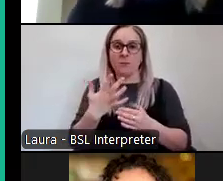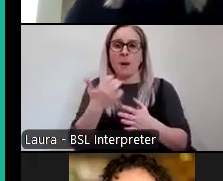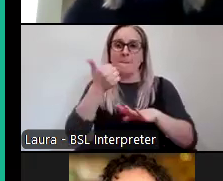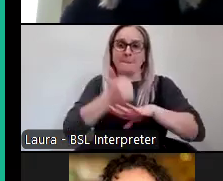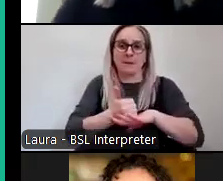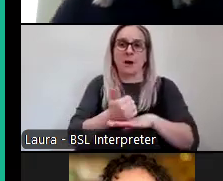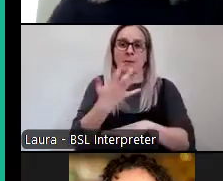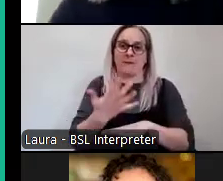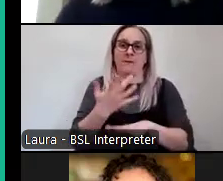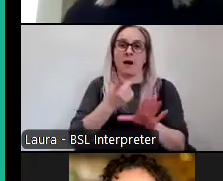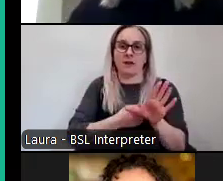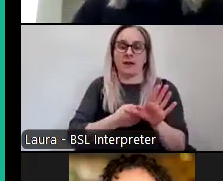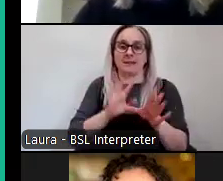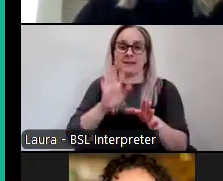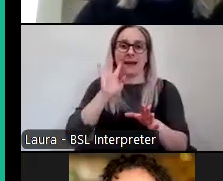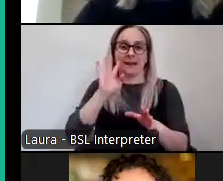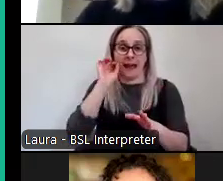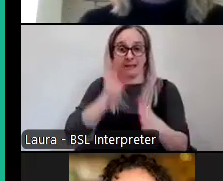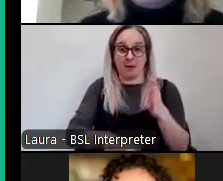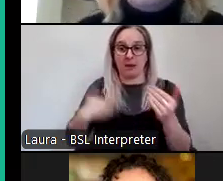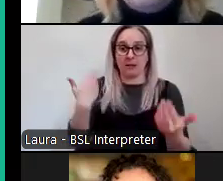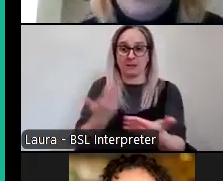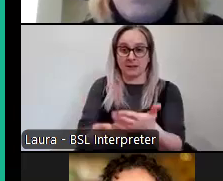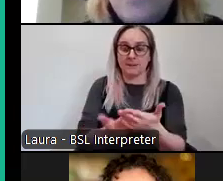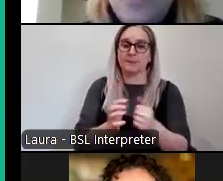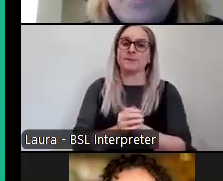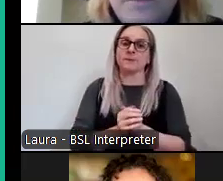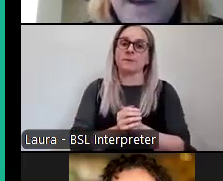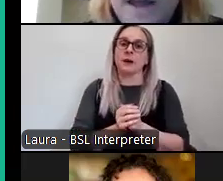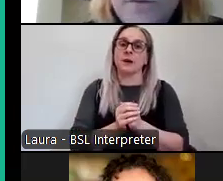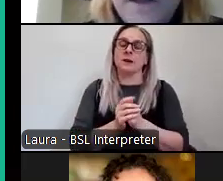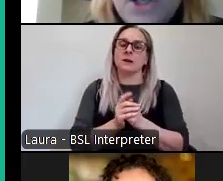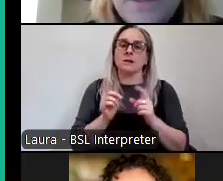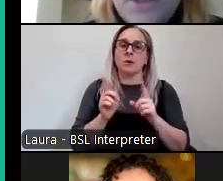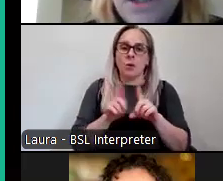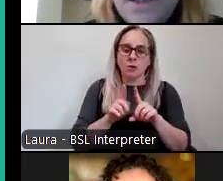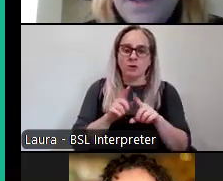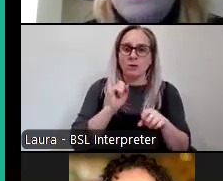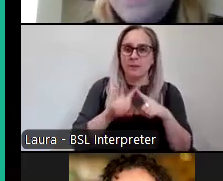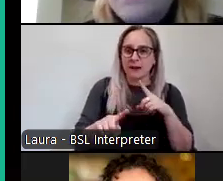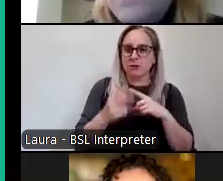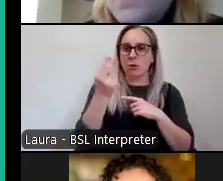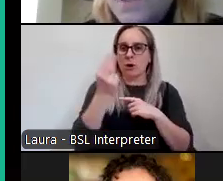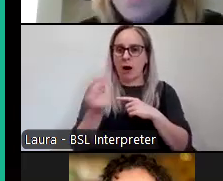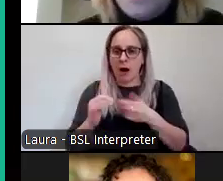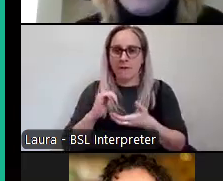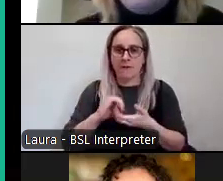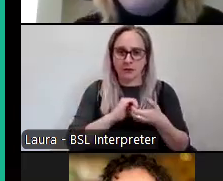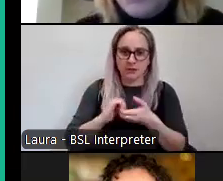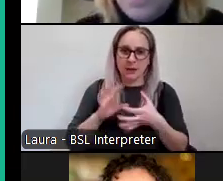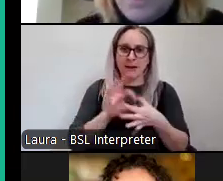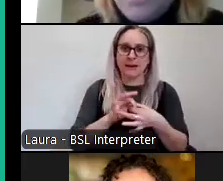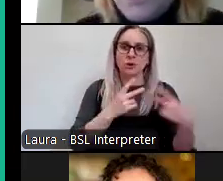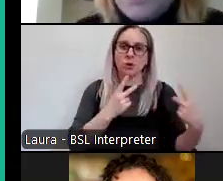experience. We also have specialist art form fellowships this year in dance,